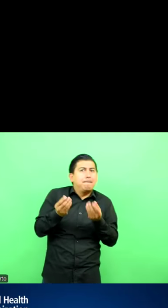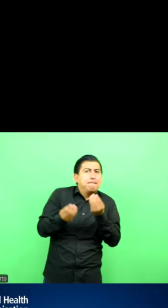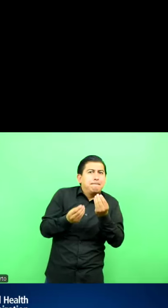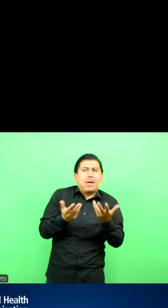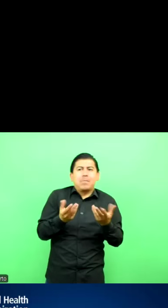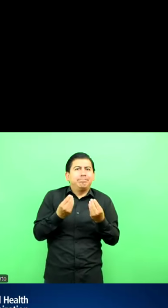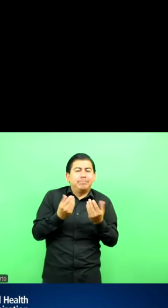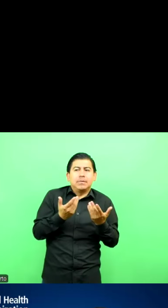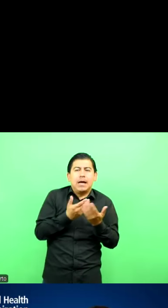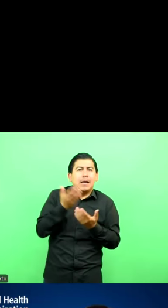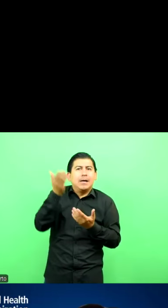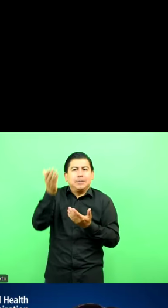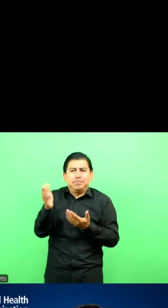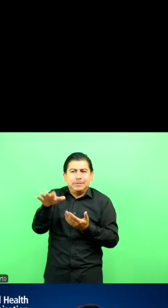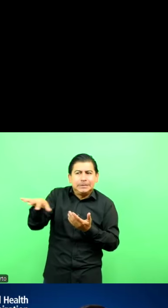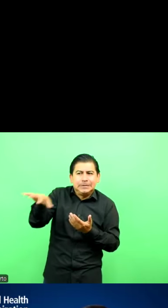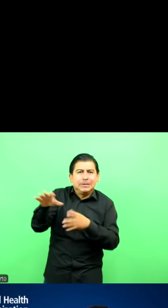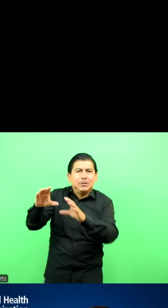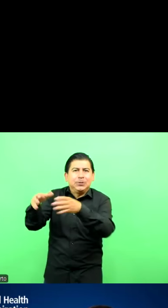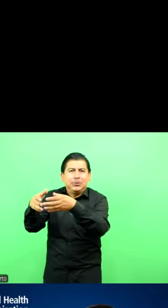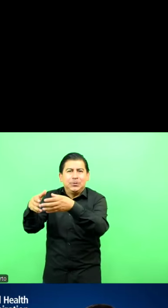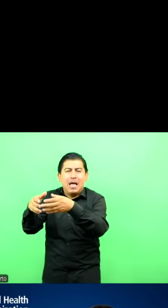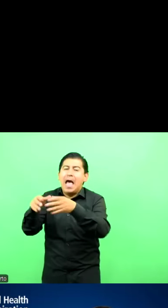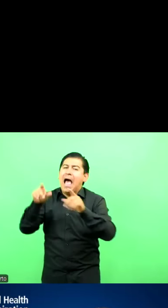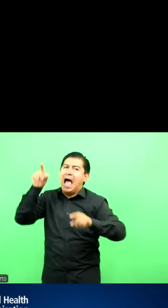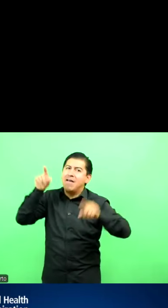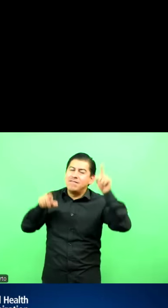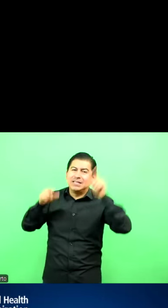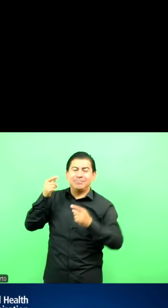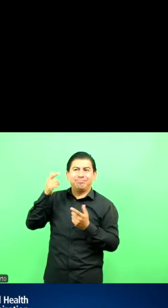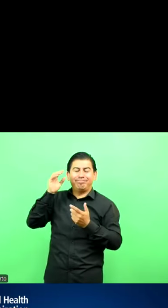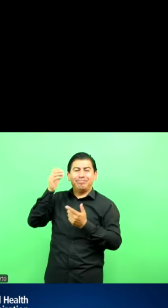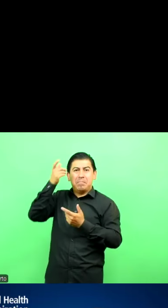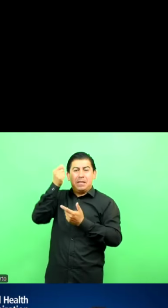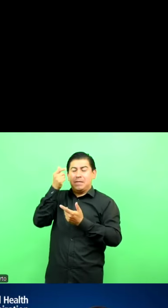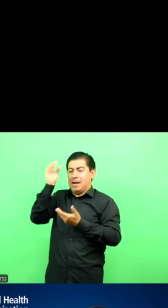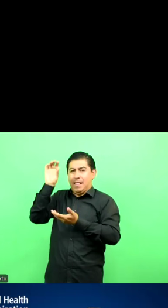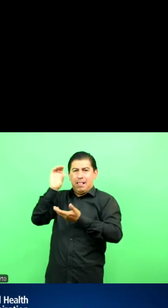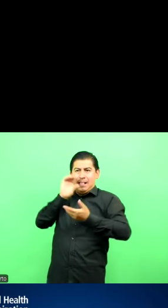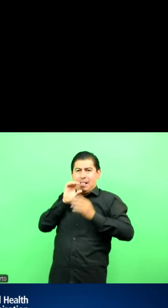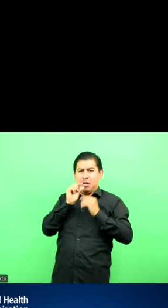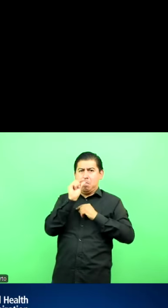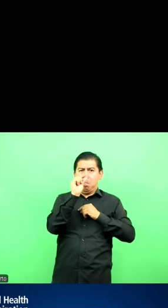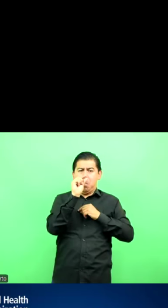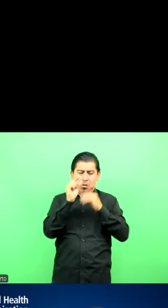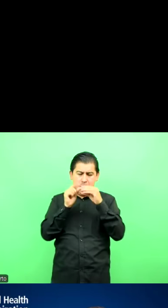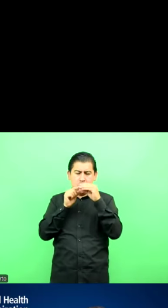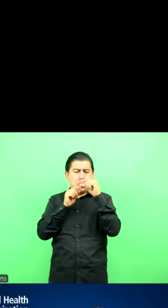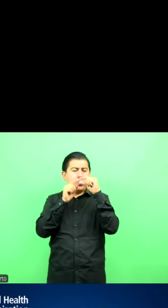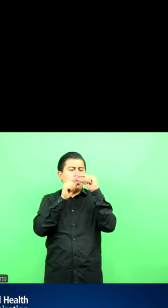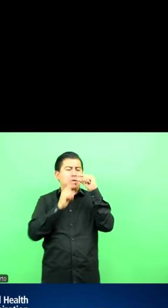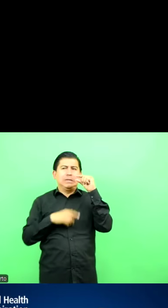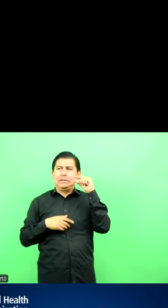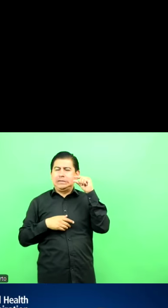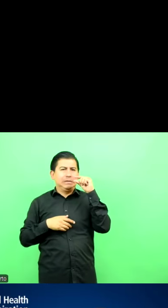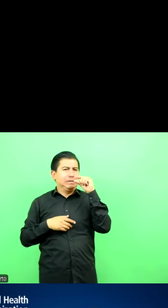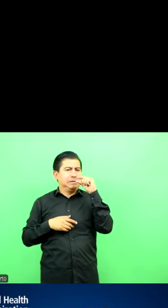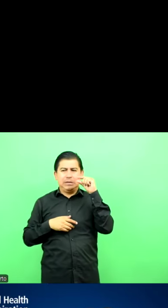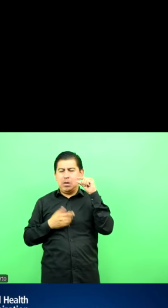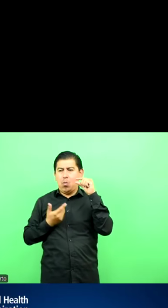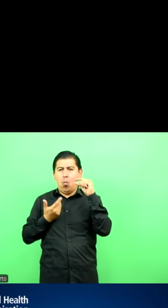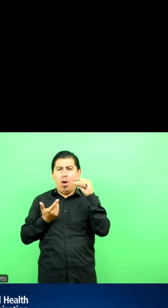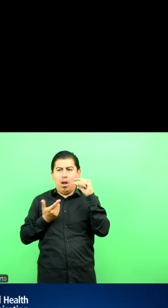scarce resources available, this prioritization often missed out one thing, this the most vulnerable group.